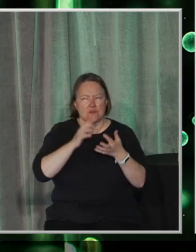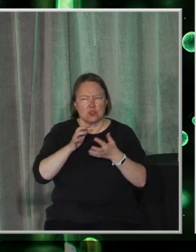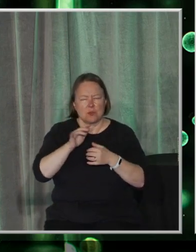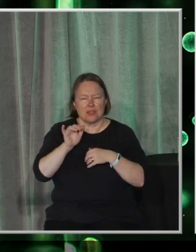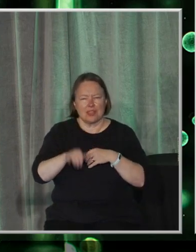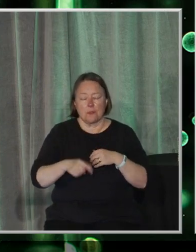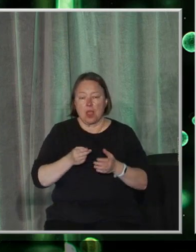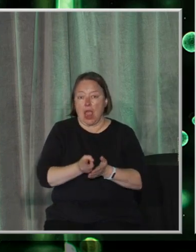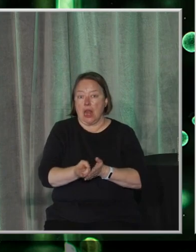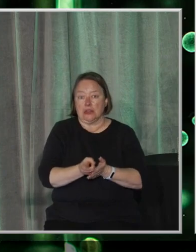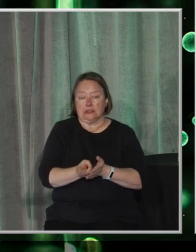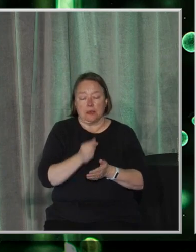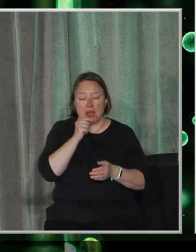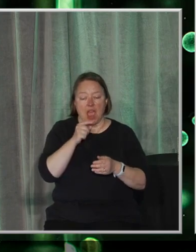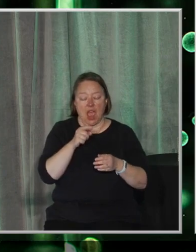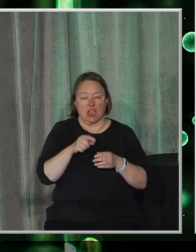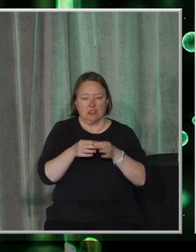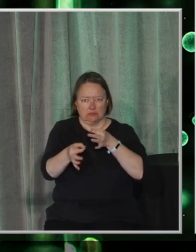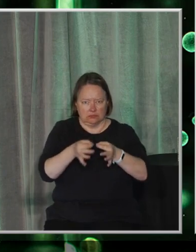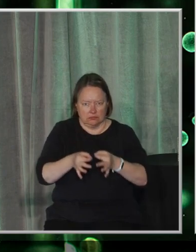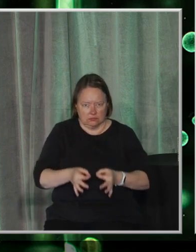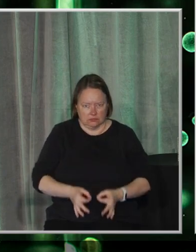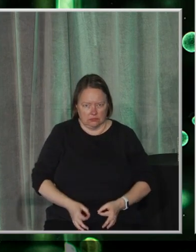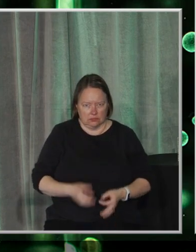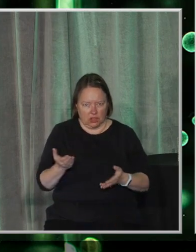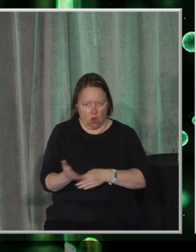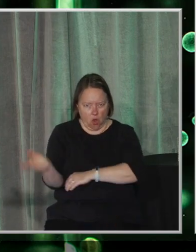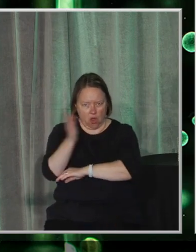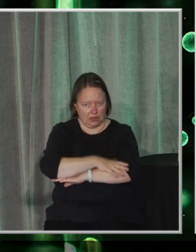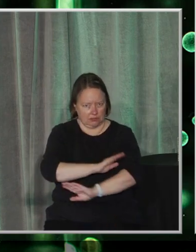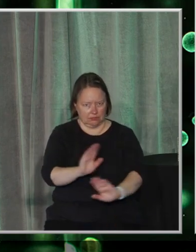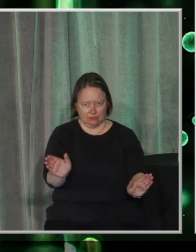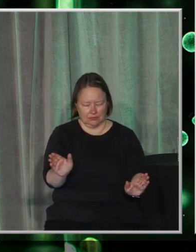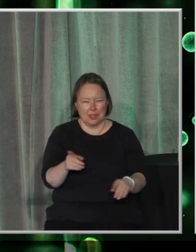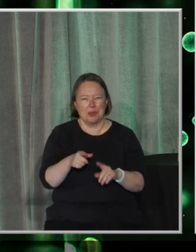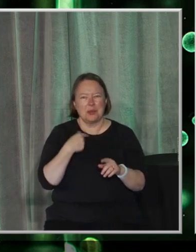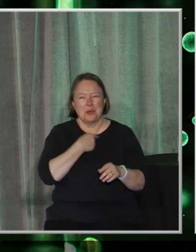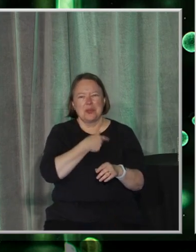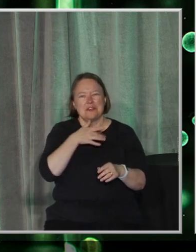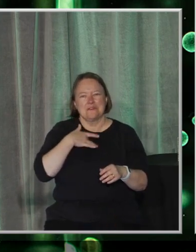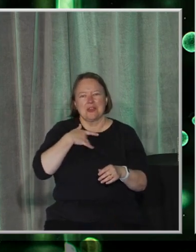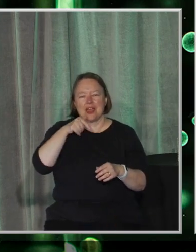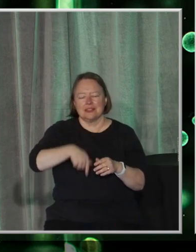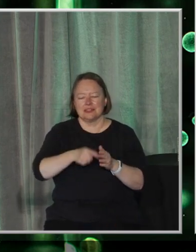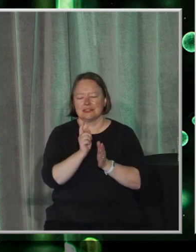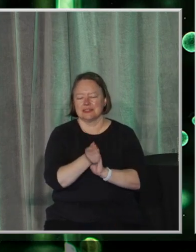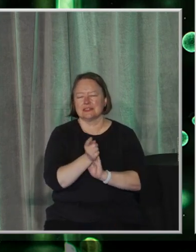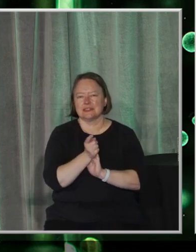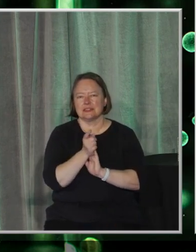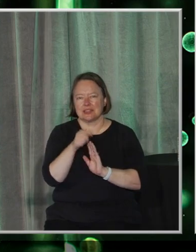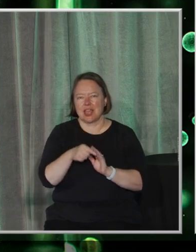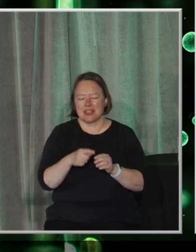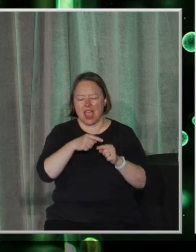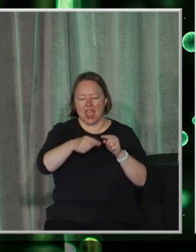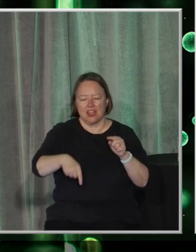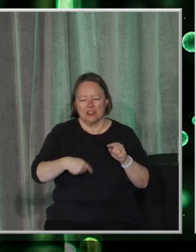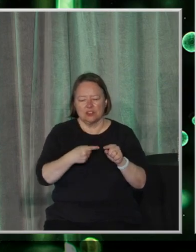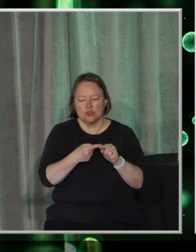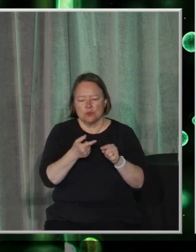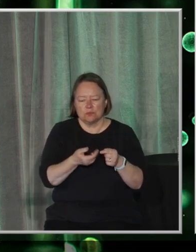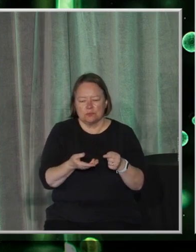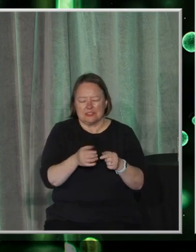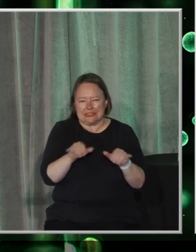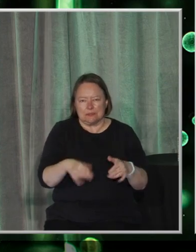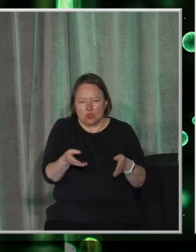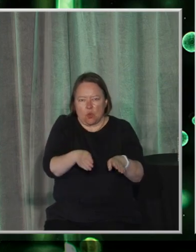I honestly will not go into now, otherwise we'll be here all day, but we did feel that in this instance that the closed-loop approach that you had really